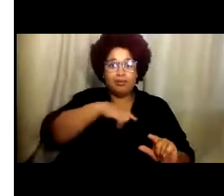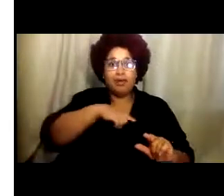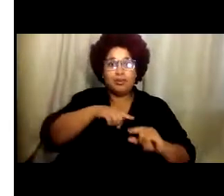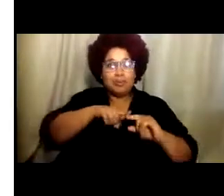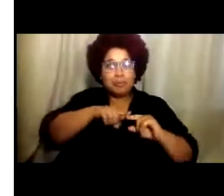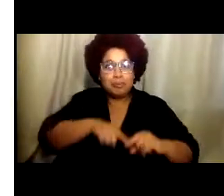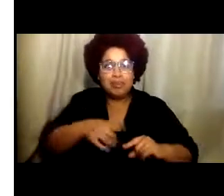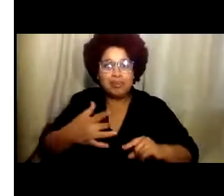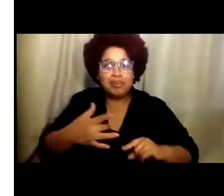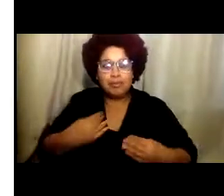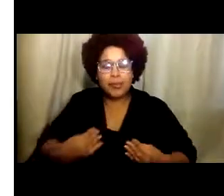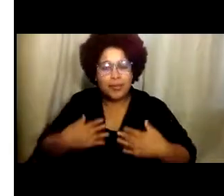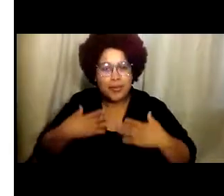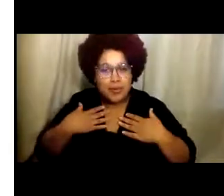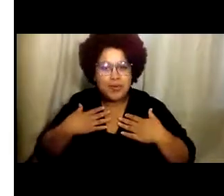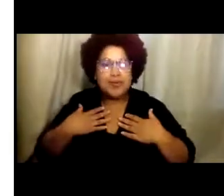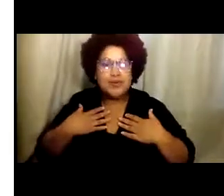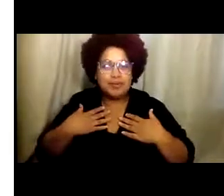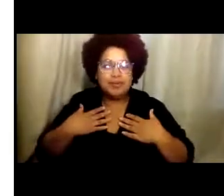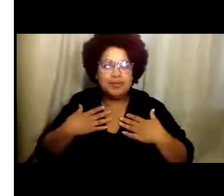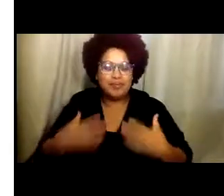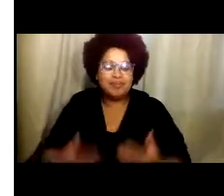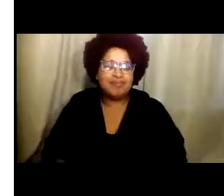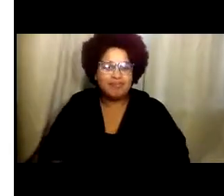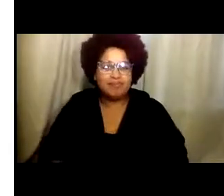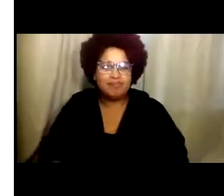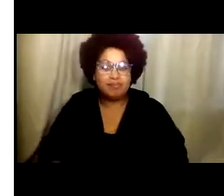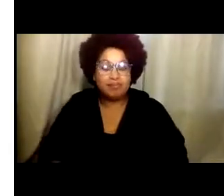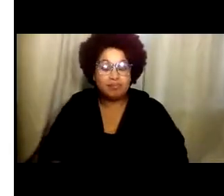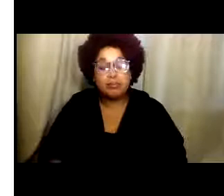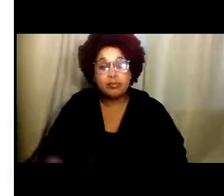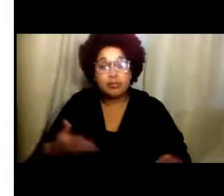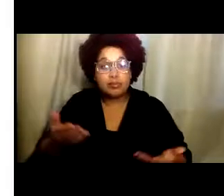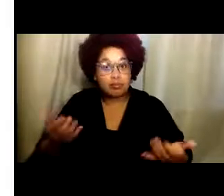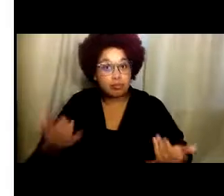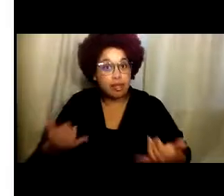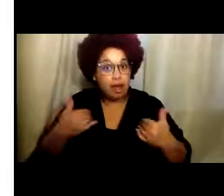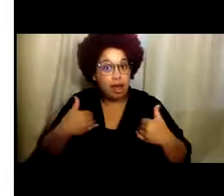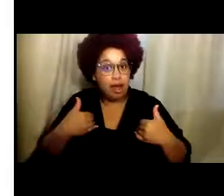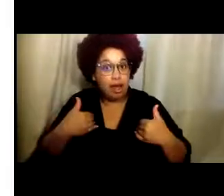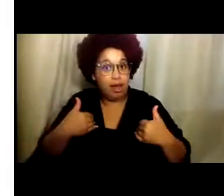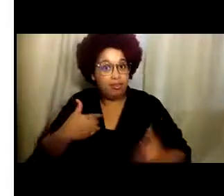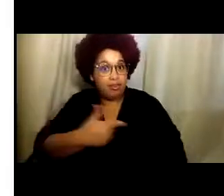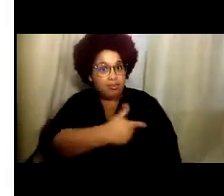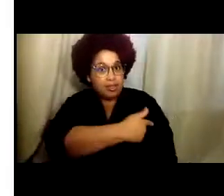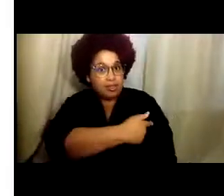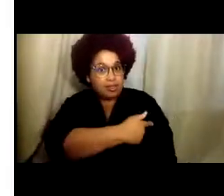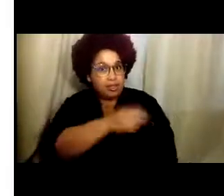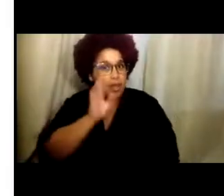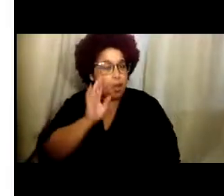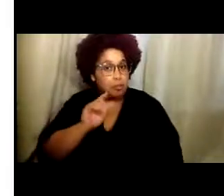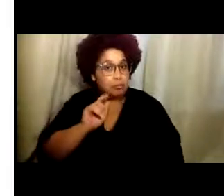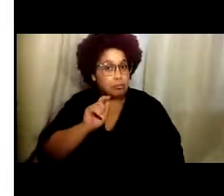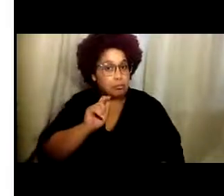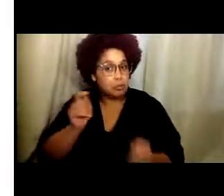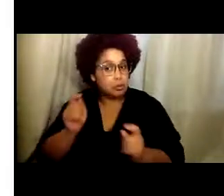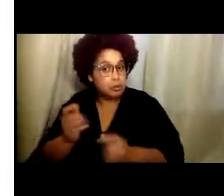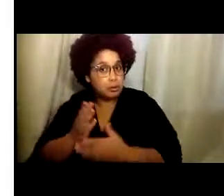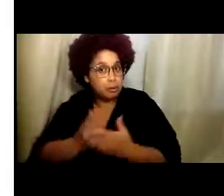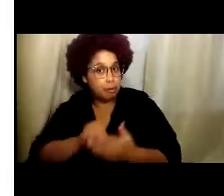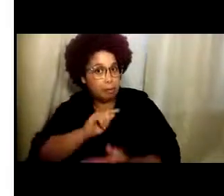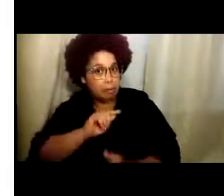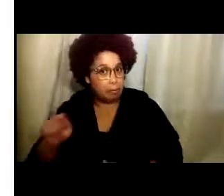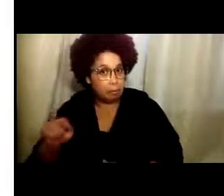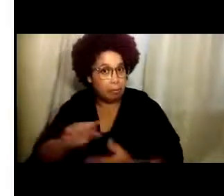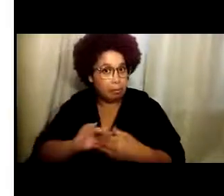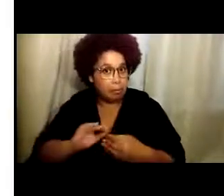of joy in this world. But we now have a vaccine that will change some of this. And today we want to give